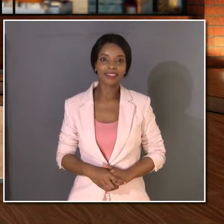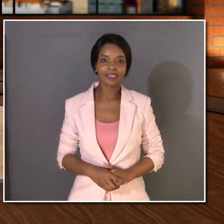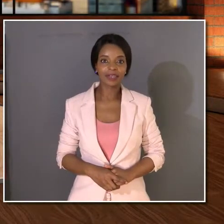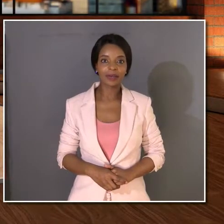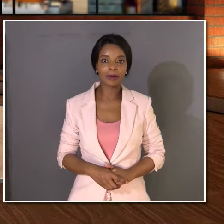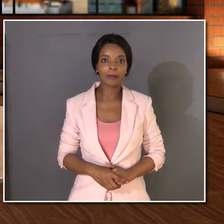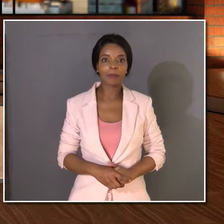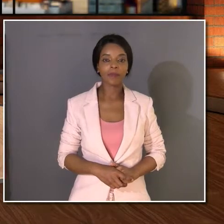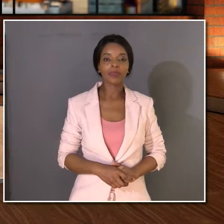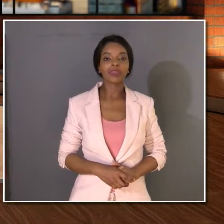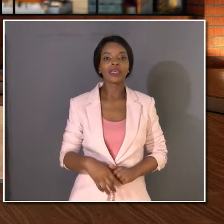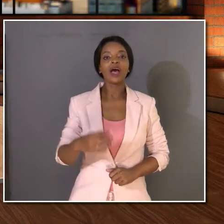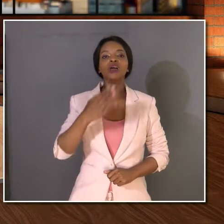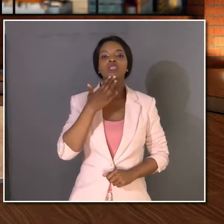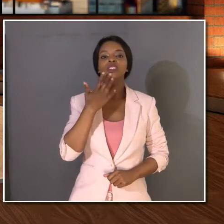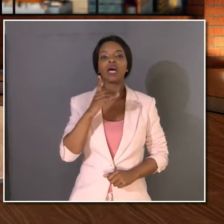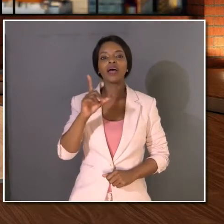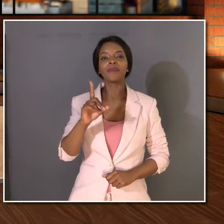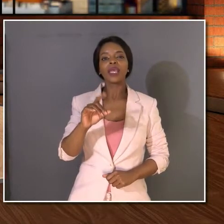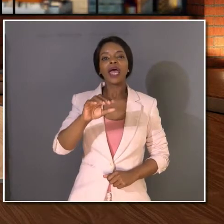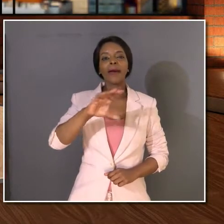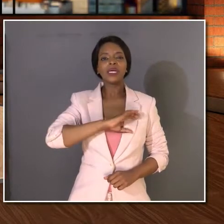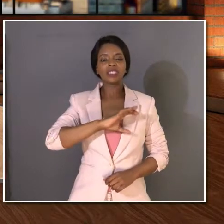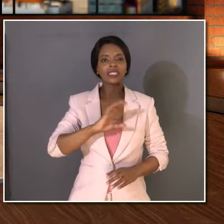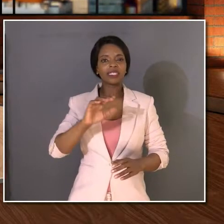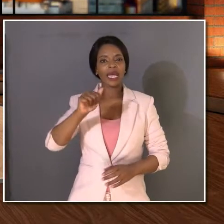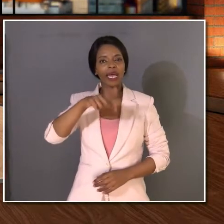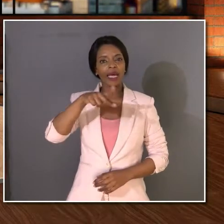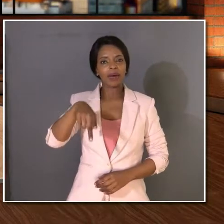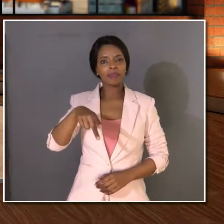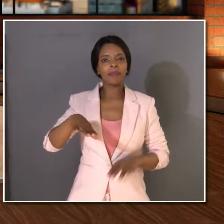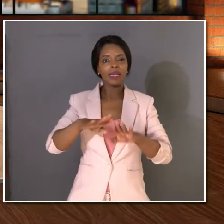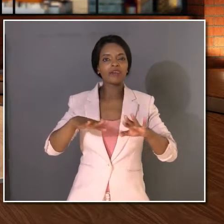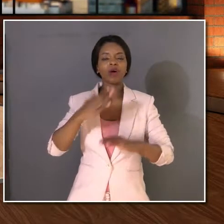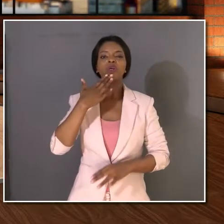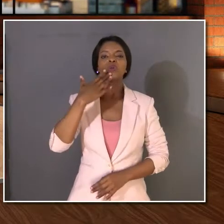Invisio AI Patient Application Platform, Catherine Melherby.